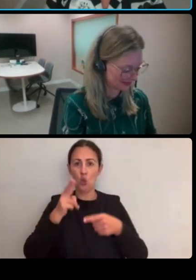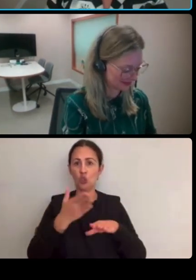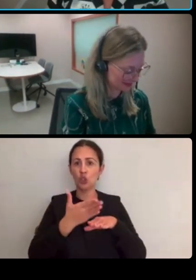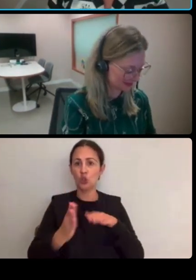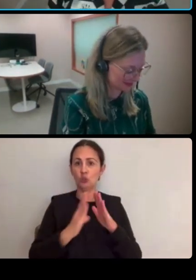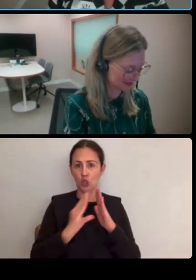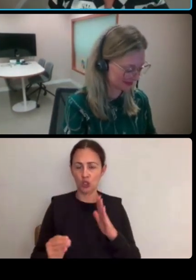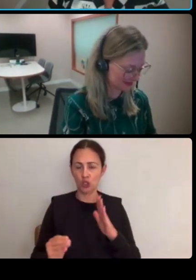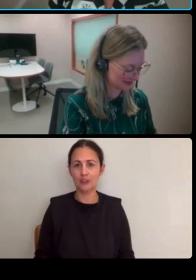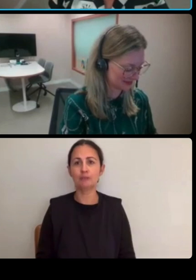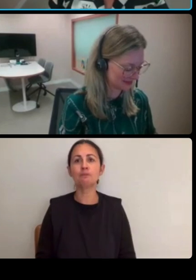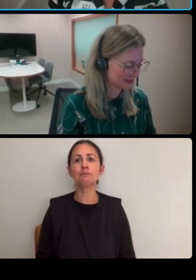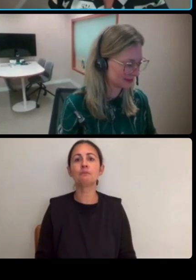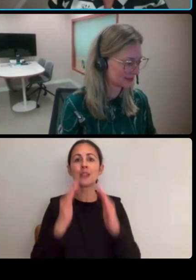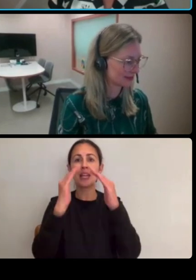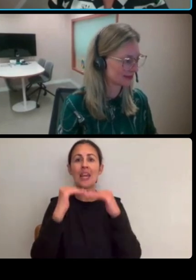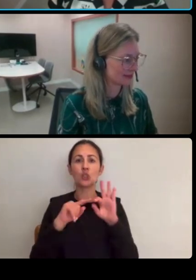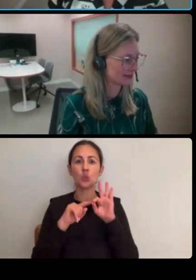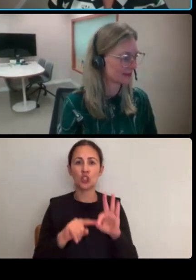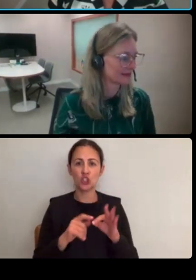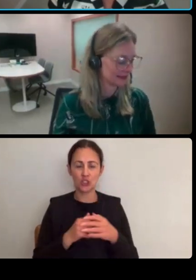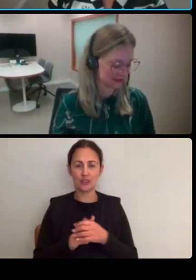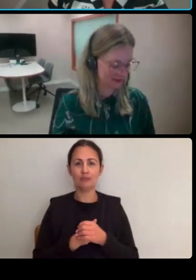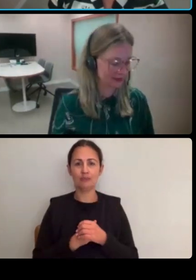arrangements. So the next question.